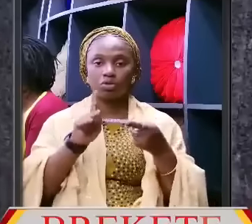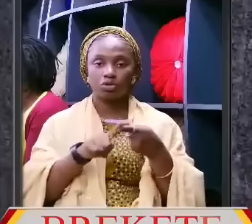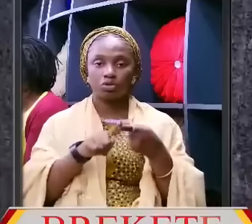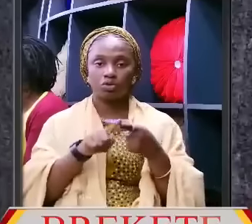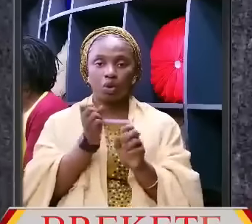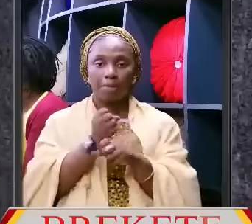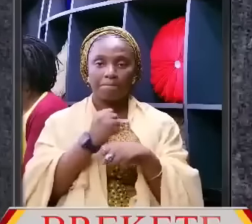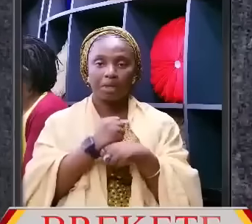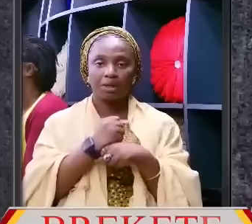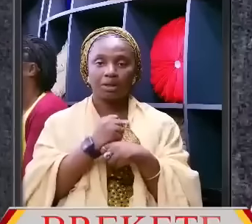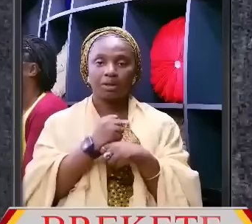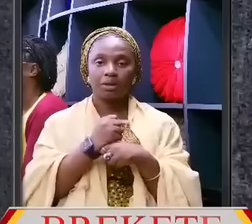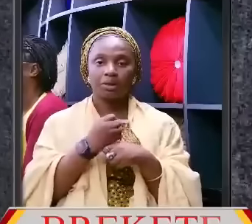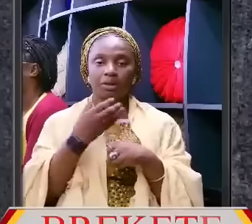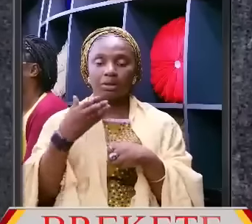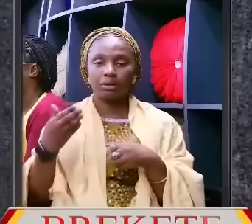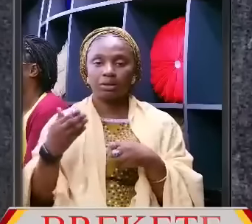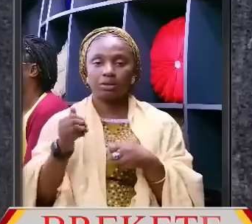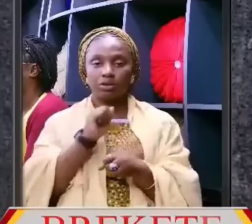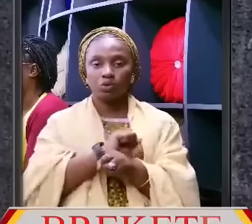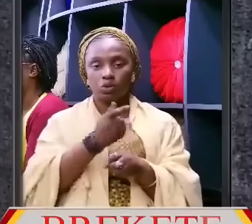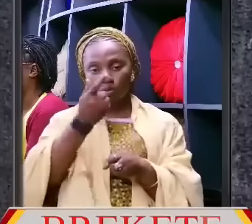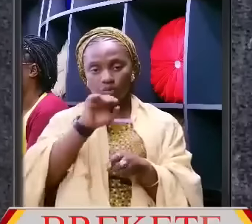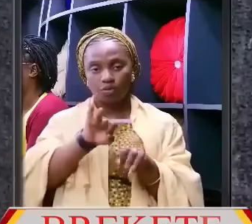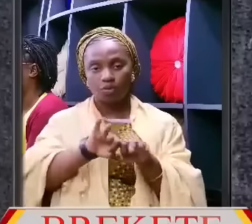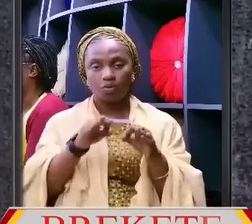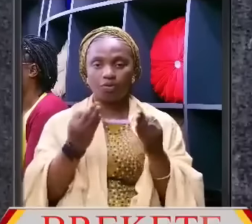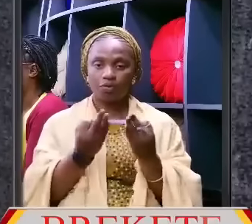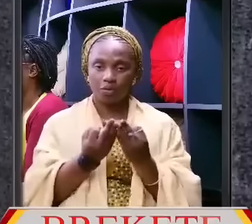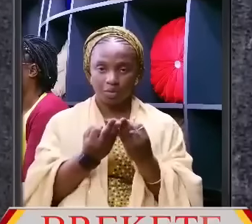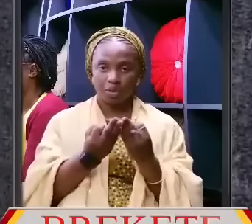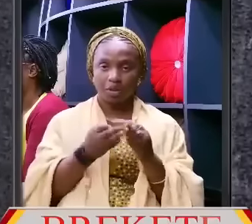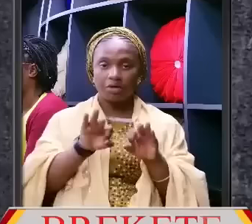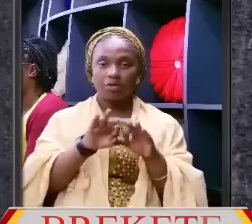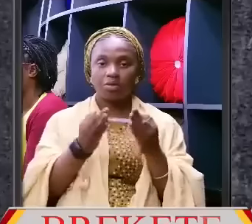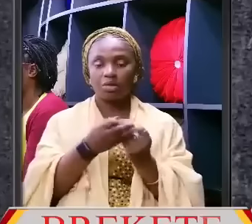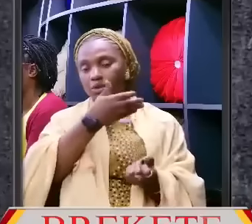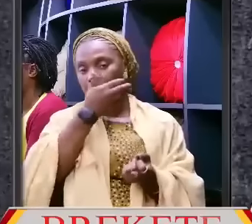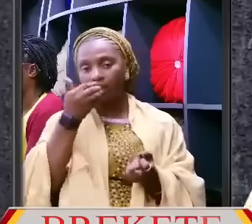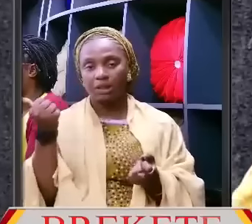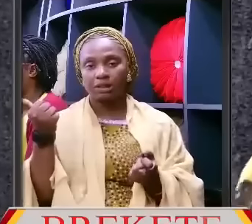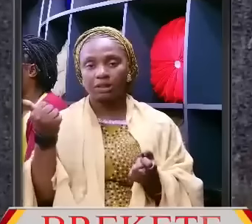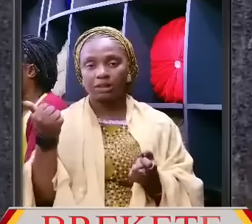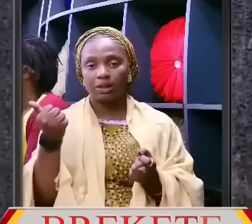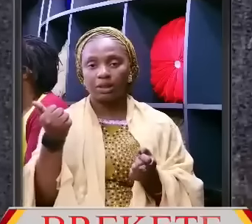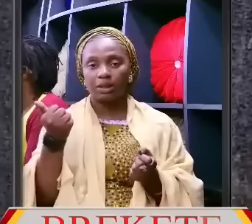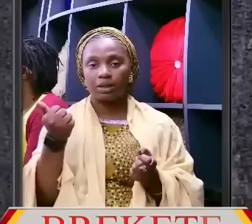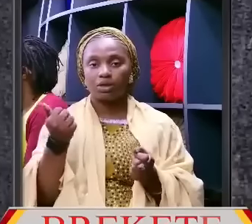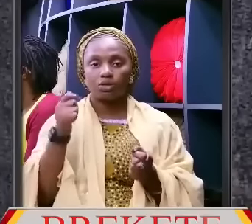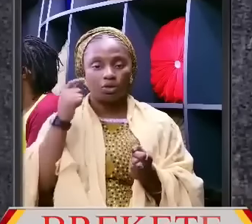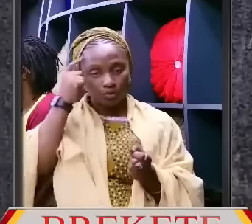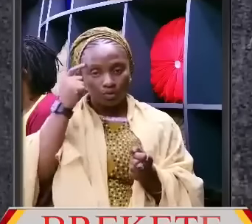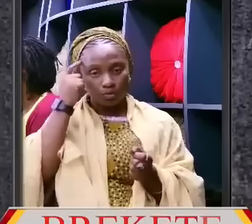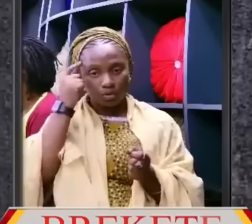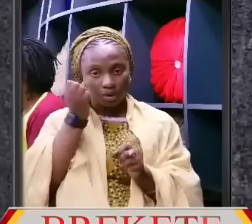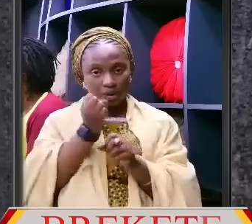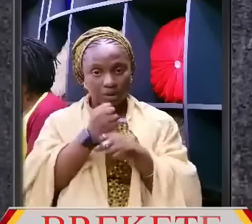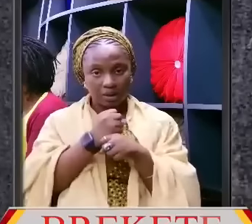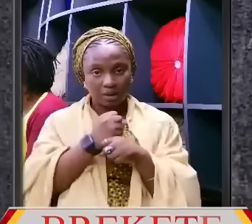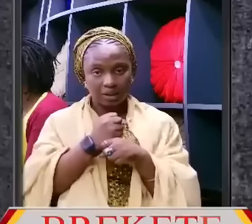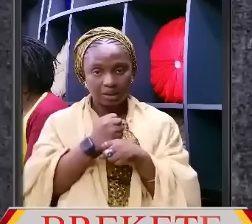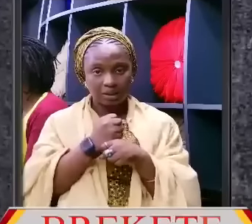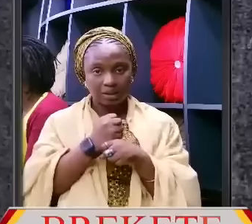with property. Family is better than property. Mokuna think well about this fight over